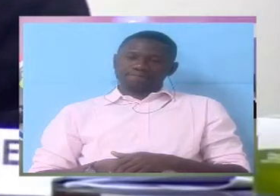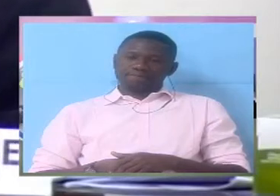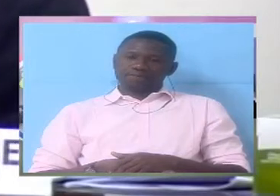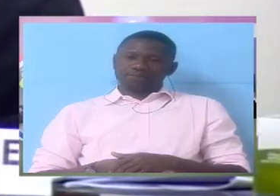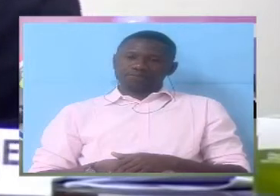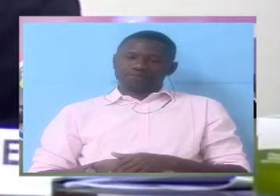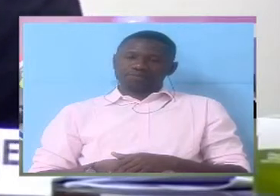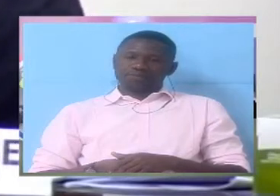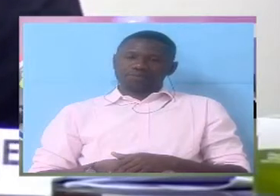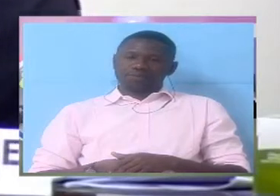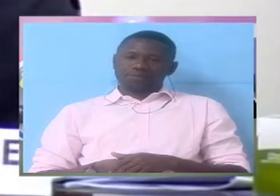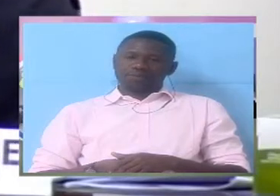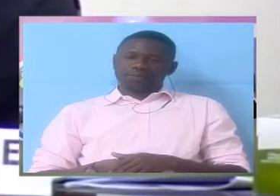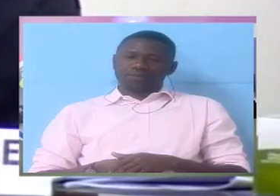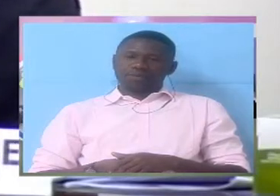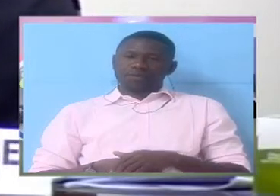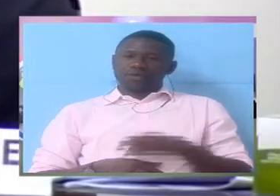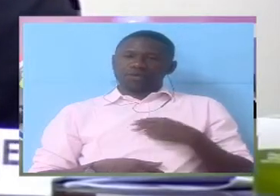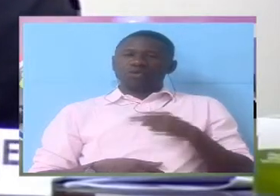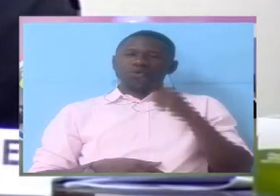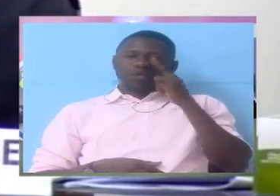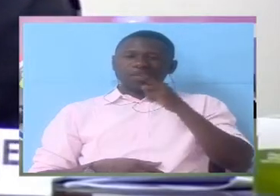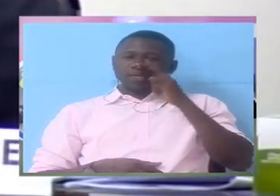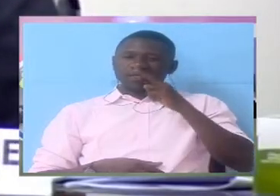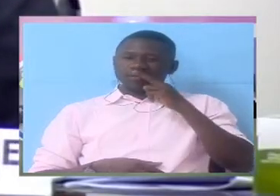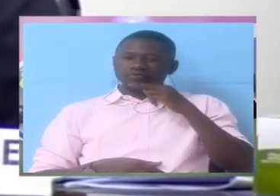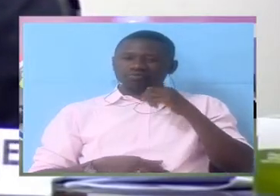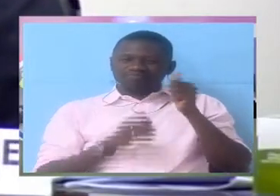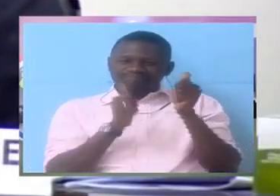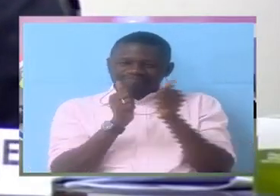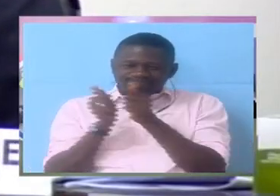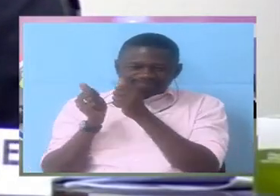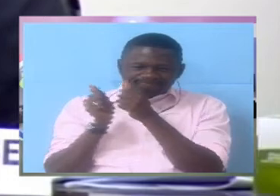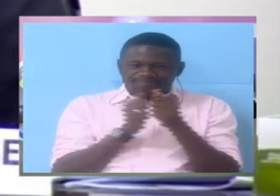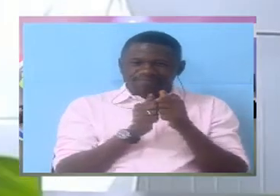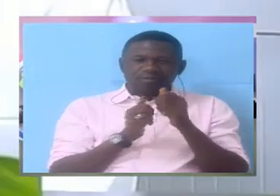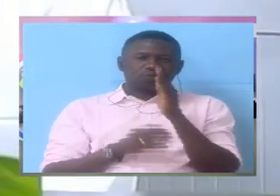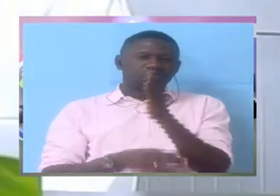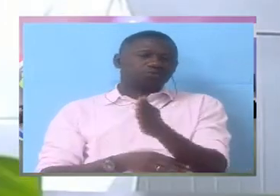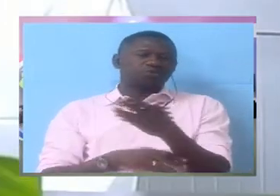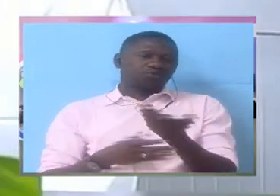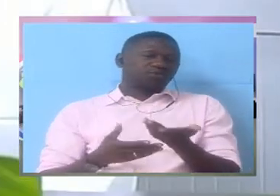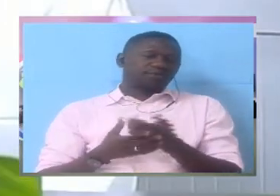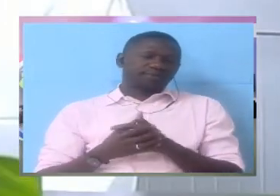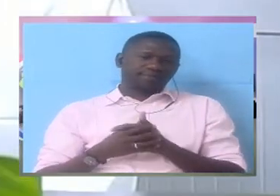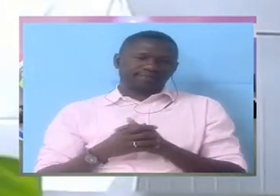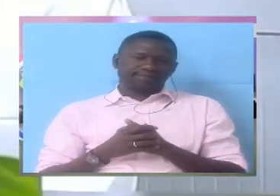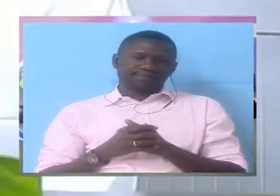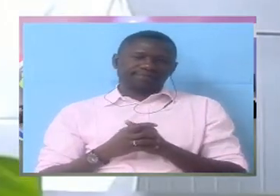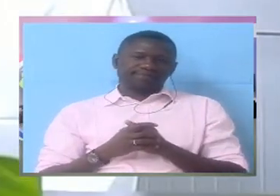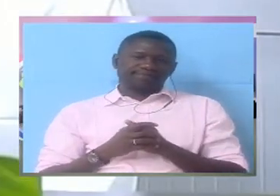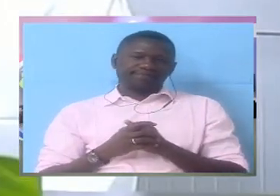You tried to window dress the truth. Amunta elefta to nyanyi nyarandilale.